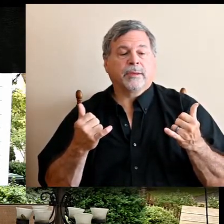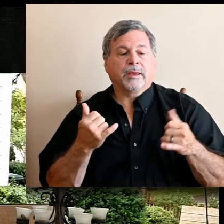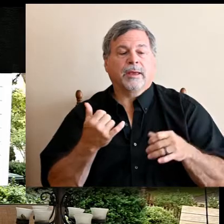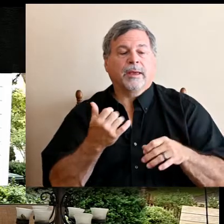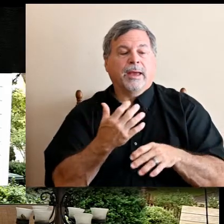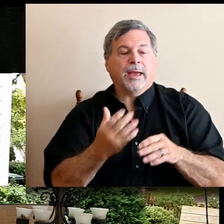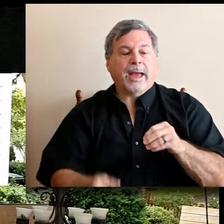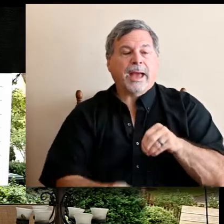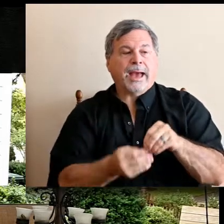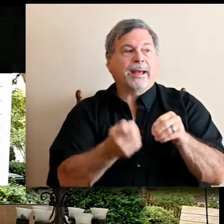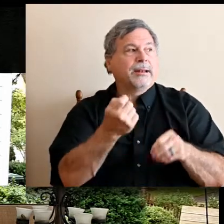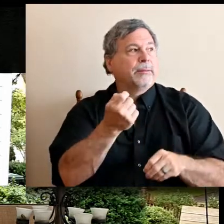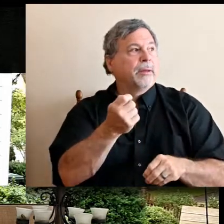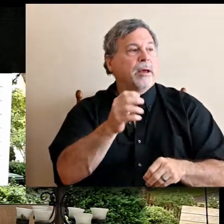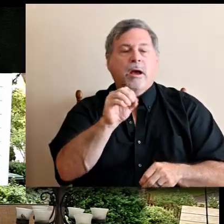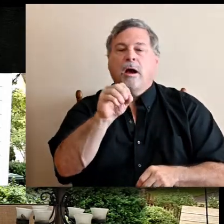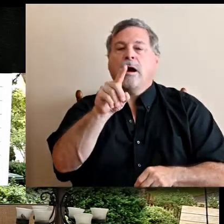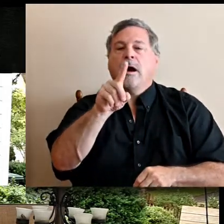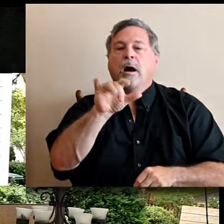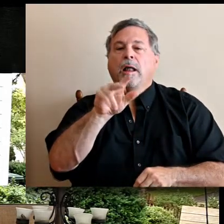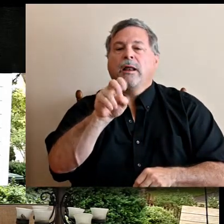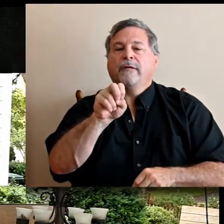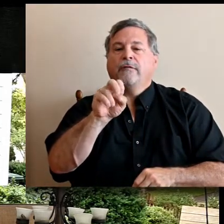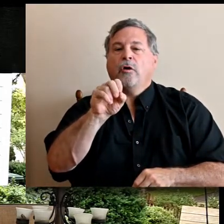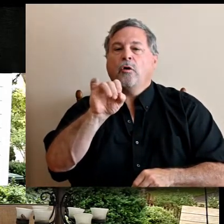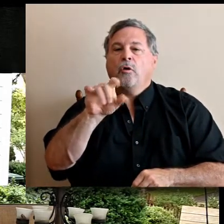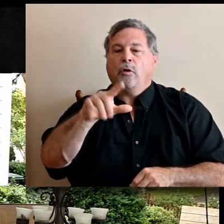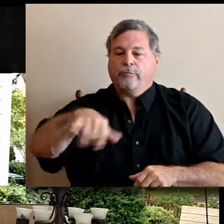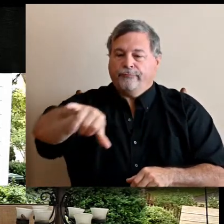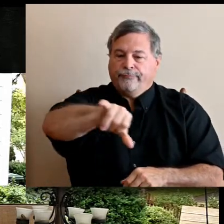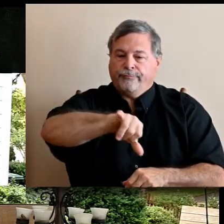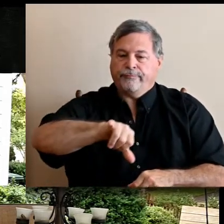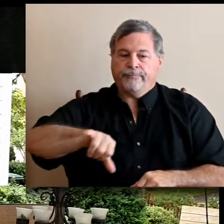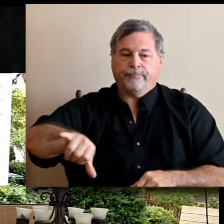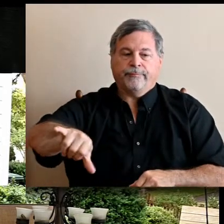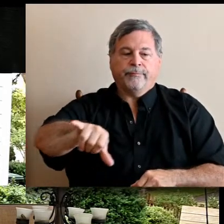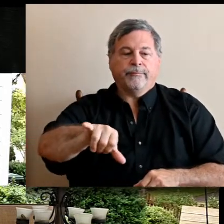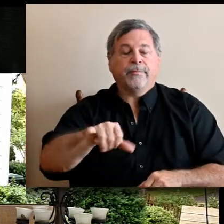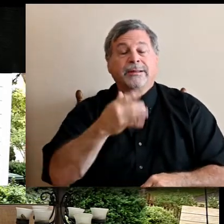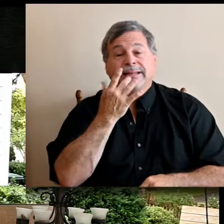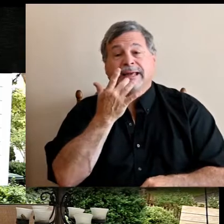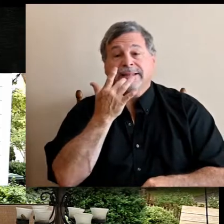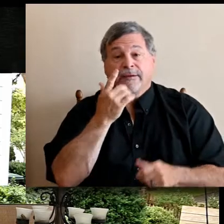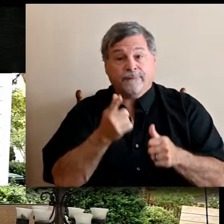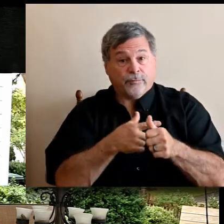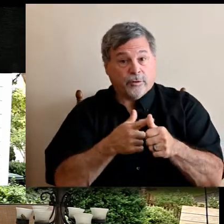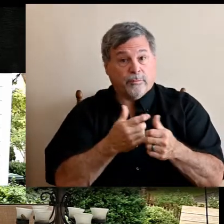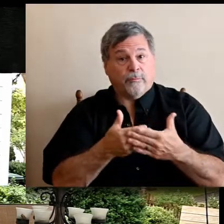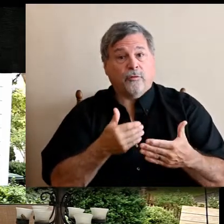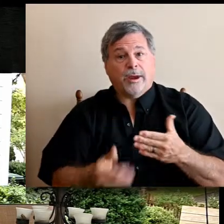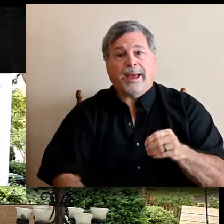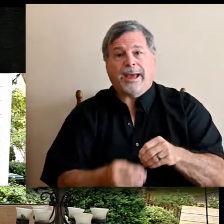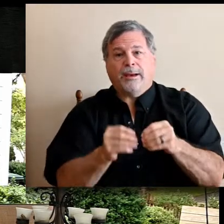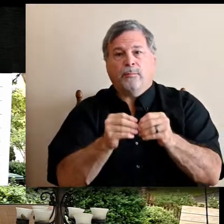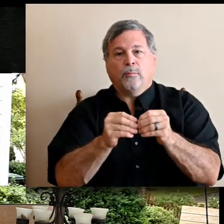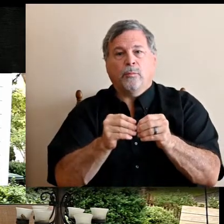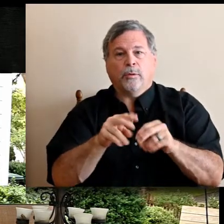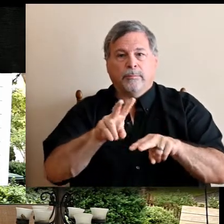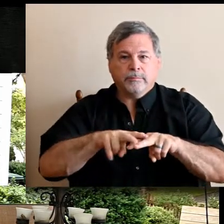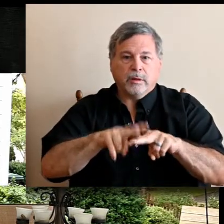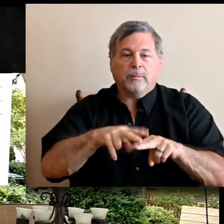we'll take a little olive oil, drizzle over the top. Now I will taste this before I add any more salt and